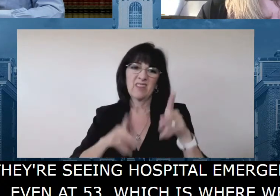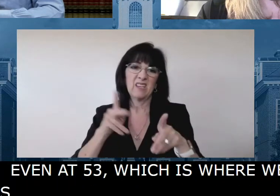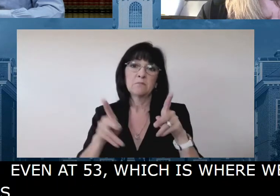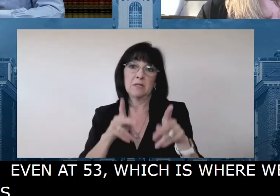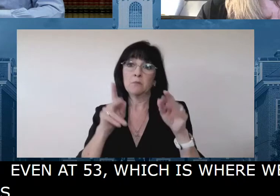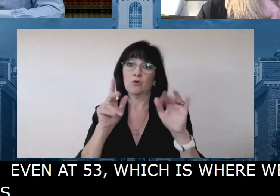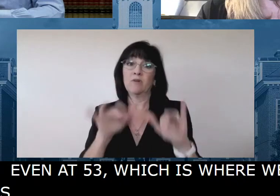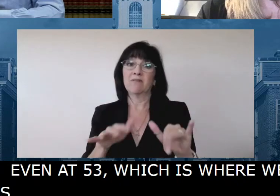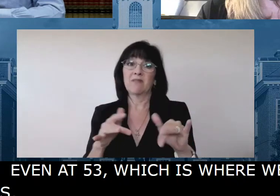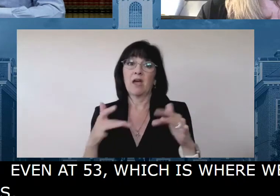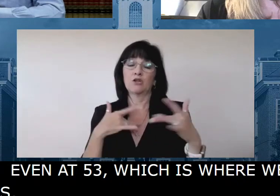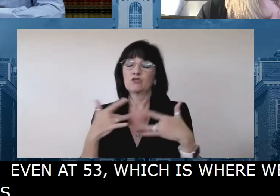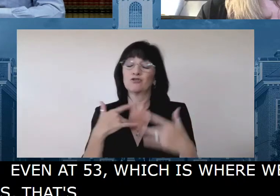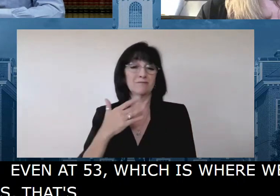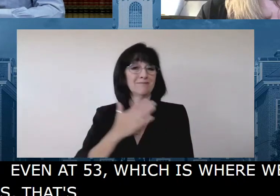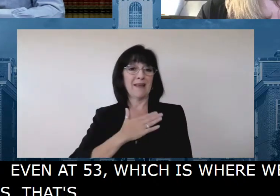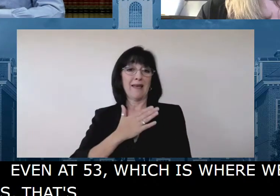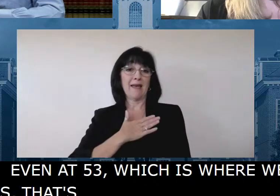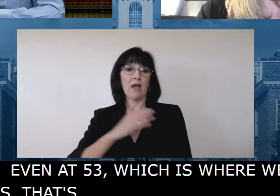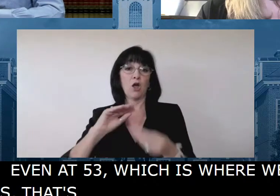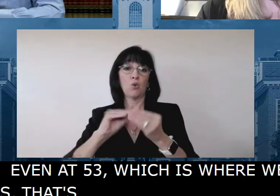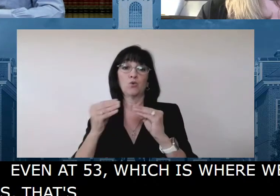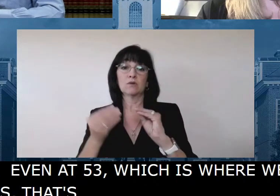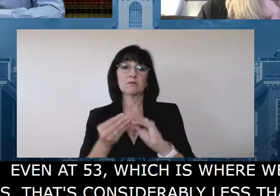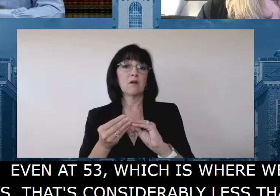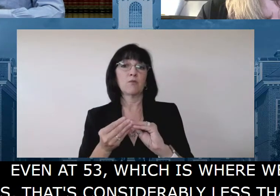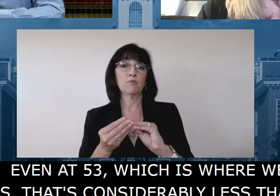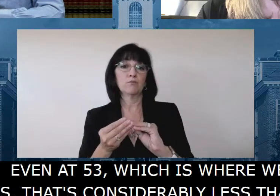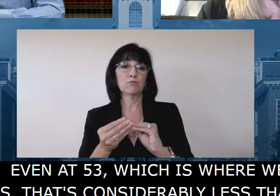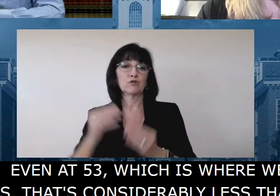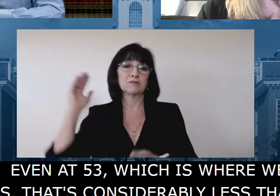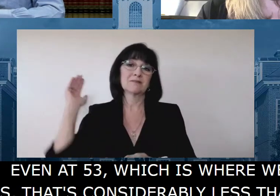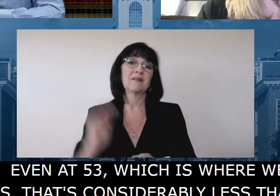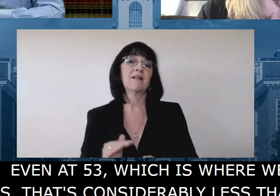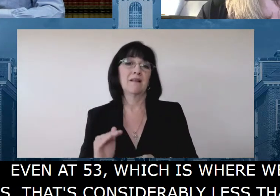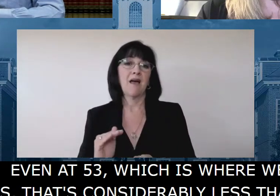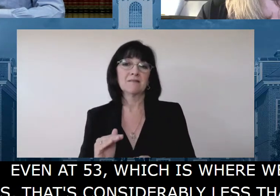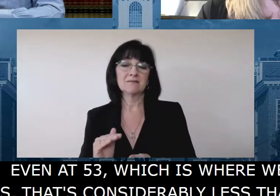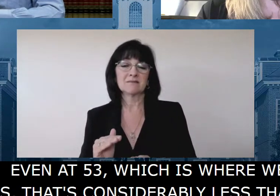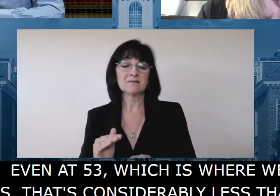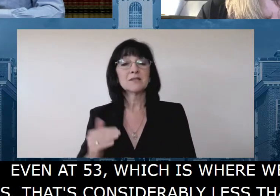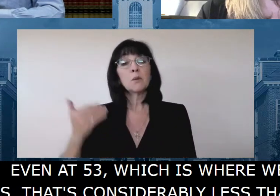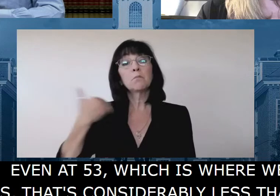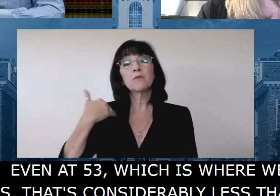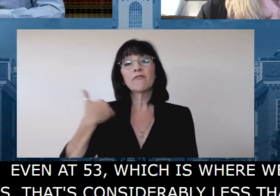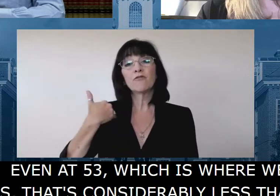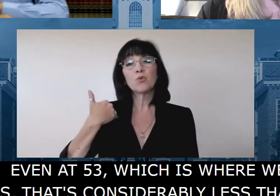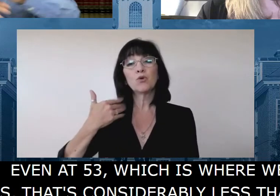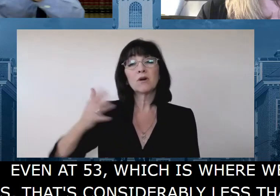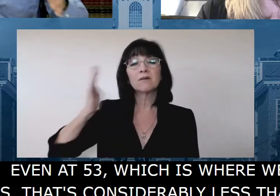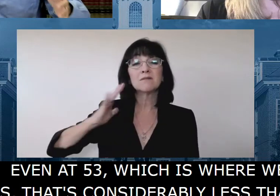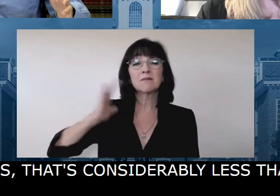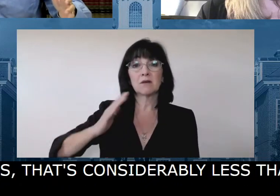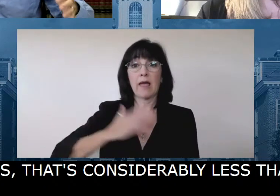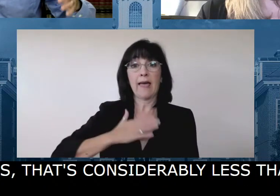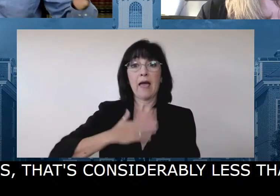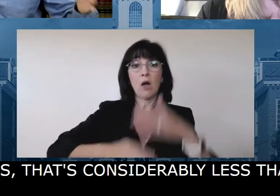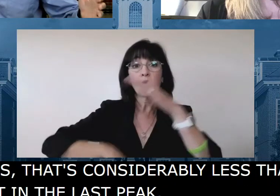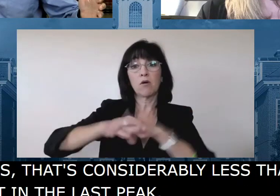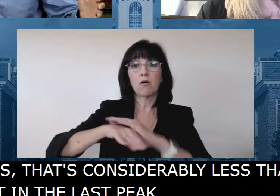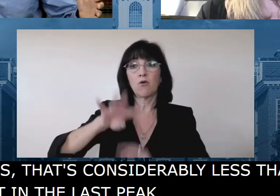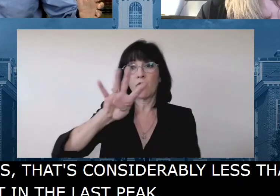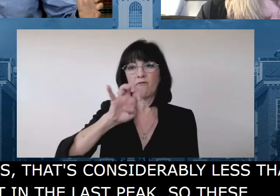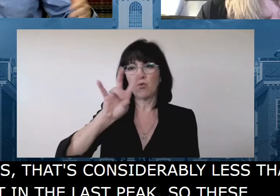considerably less than the 475-ish peak that we hit in the last peak. So these other states are